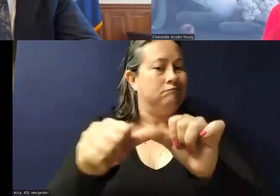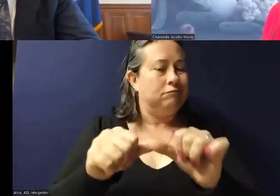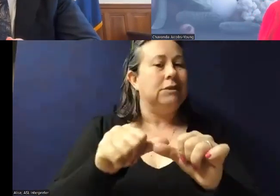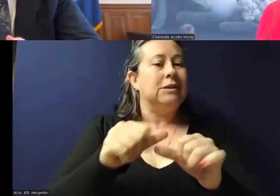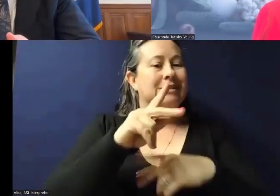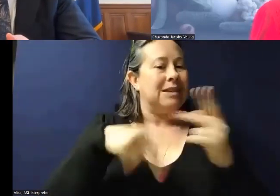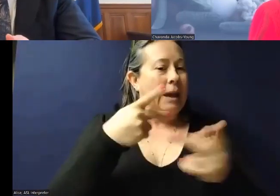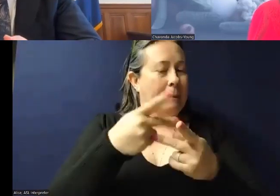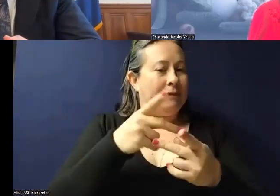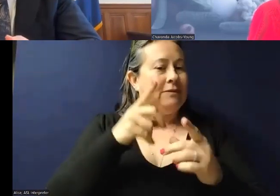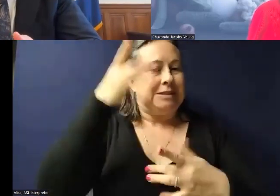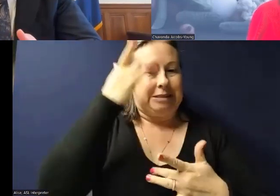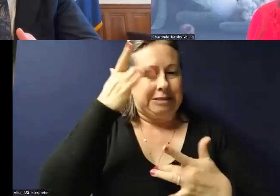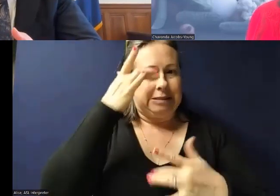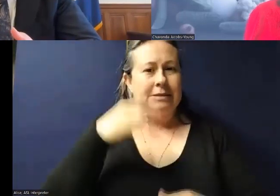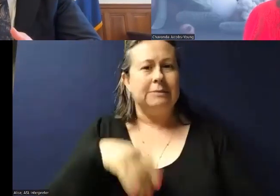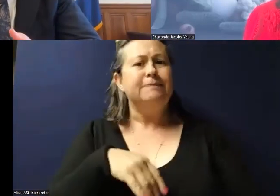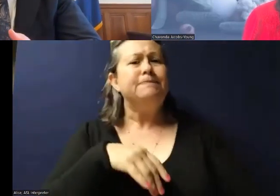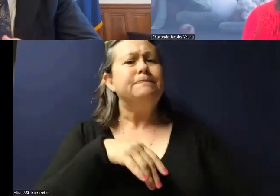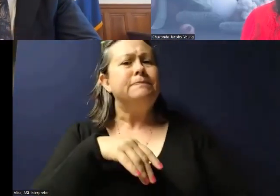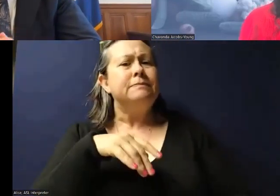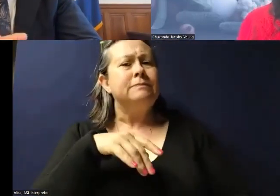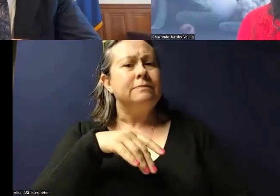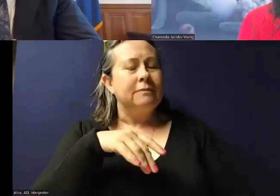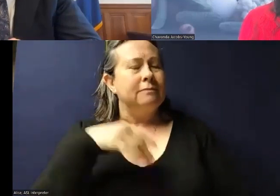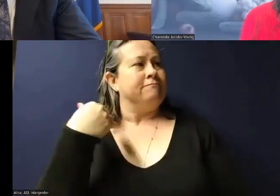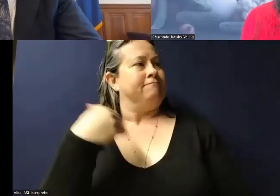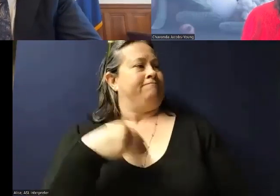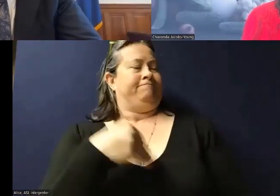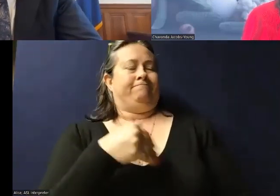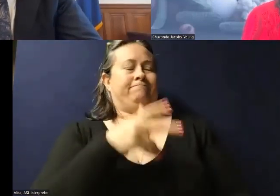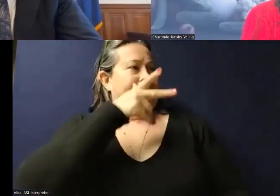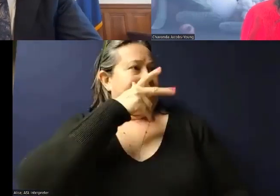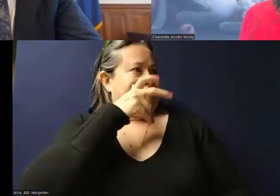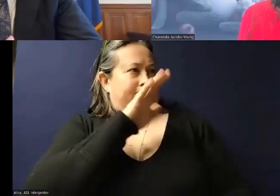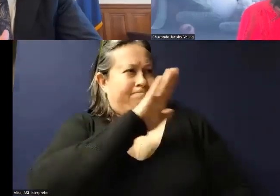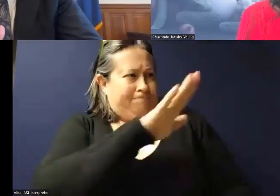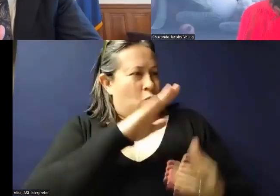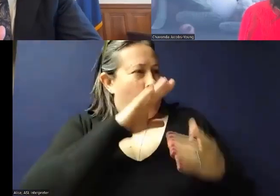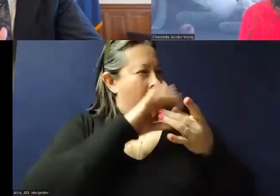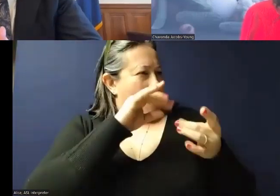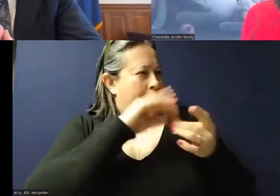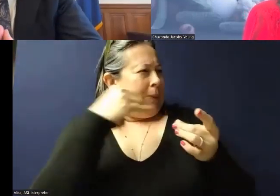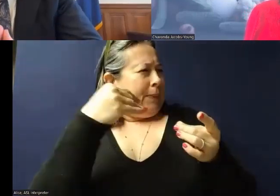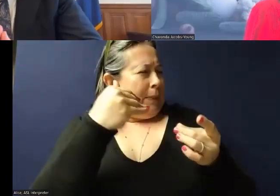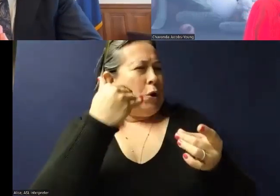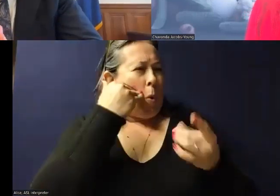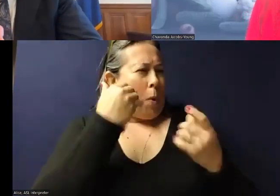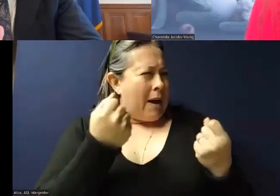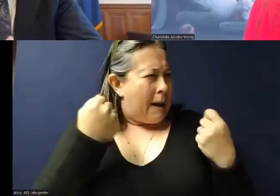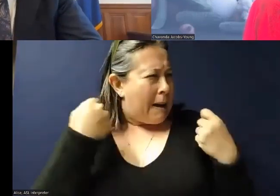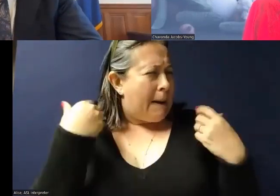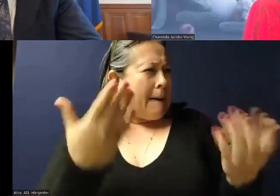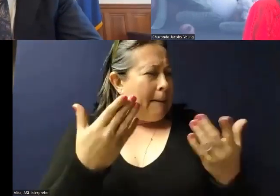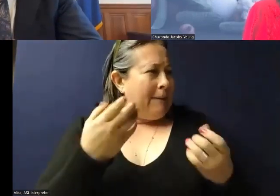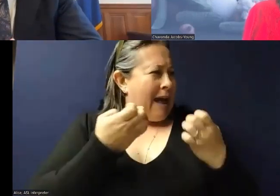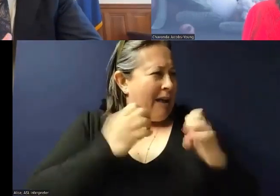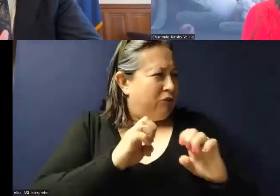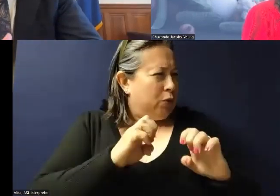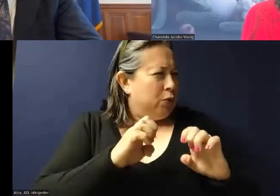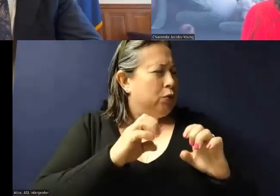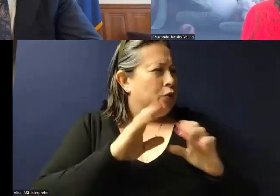is, you know, hearing your comments and knowing how much effort has gone into planning